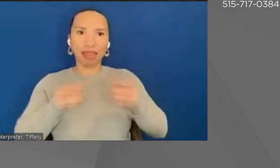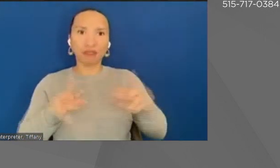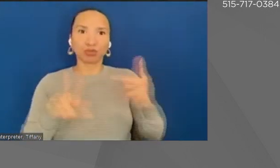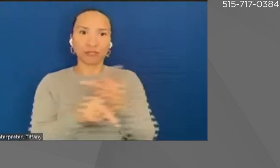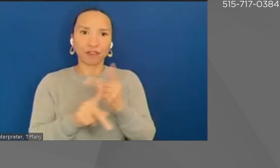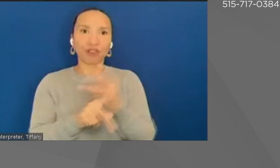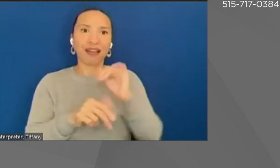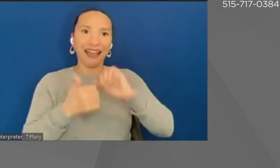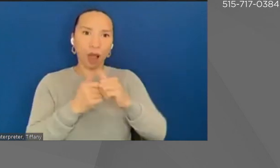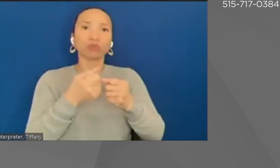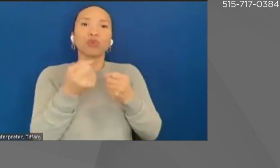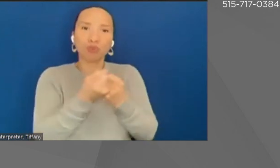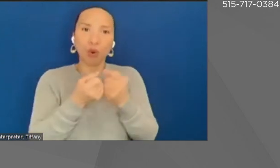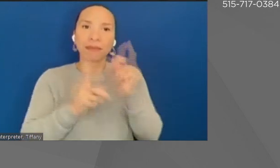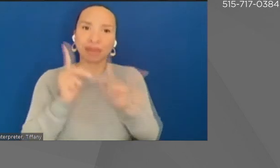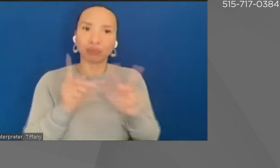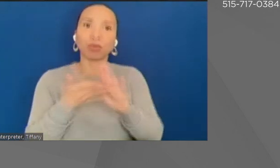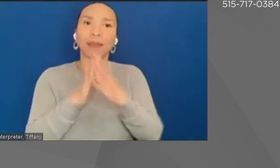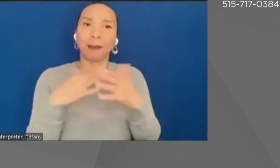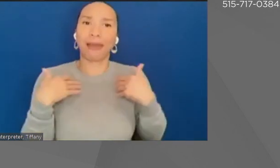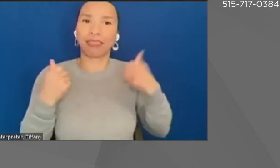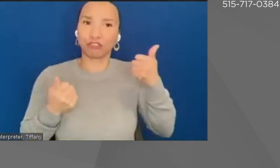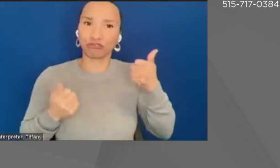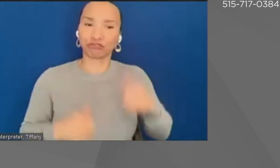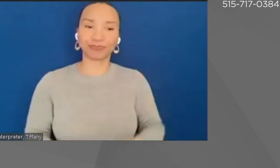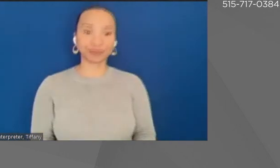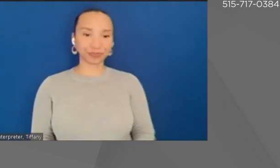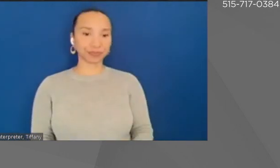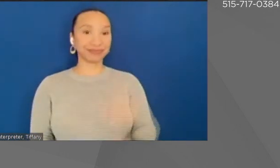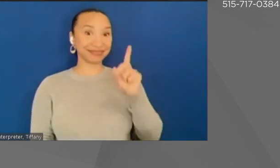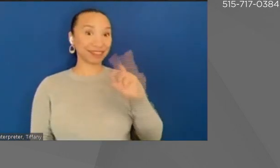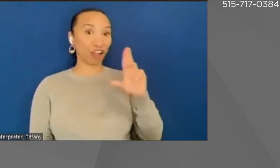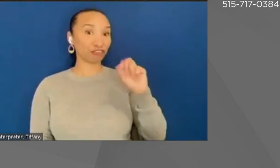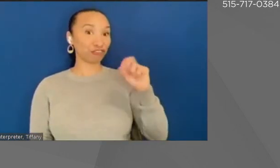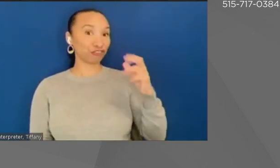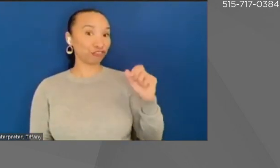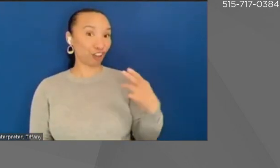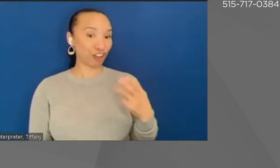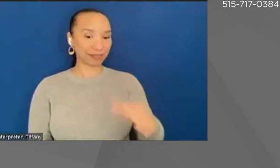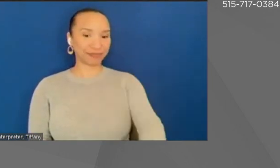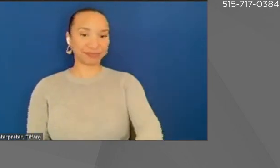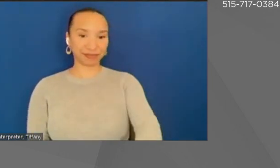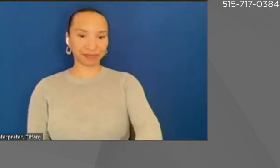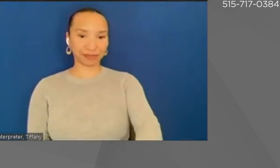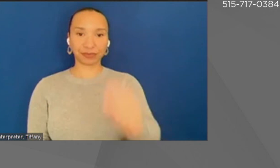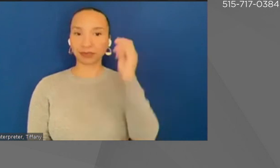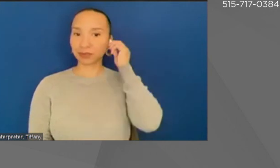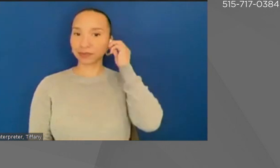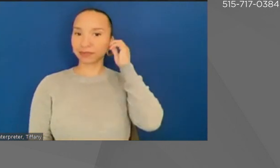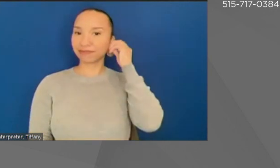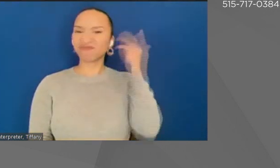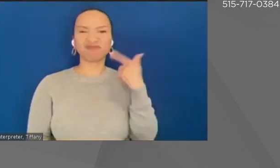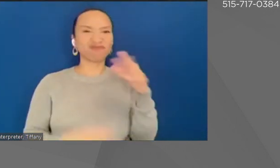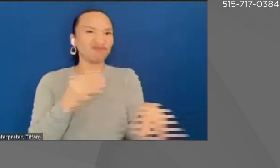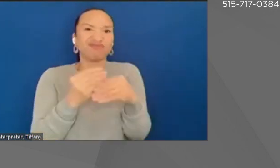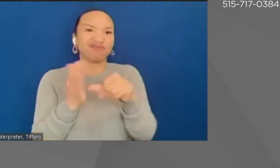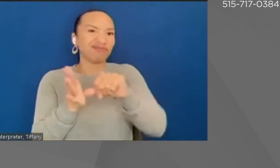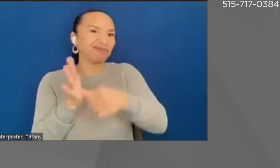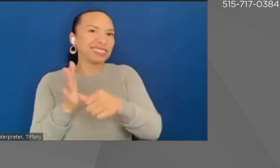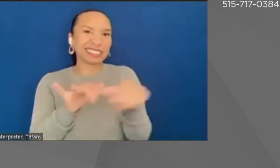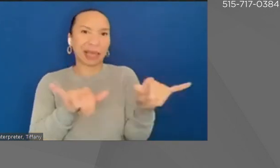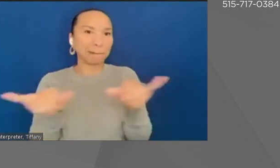eat healthier. Yes, thank you. And Dr. Shah, we'll end with you. Yeah, I just want to plus one to what everyone else has already said, but